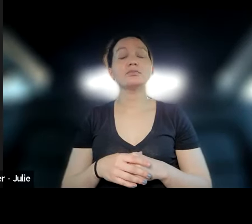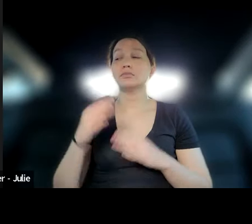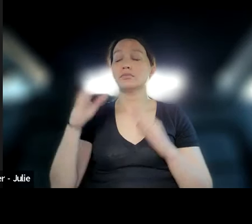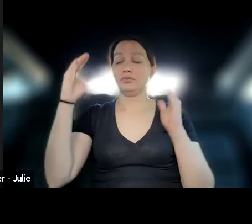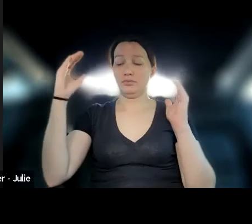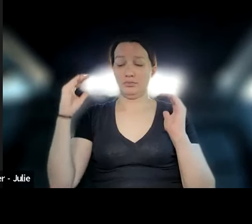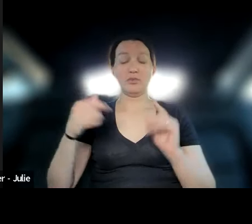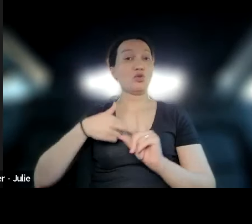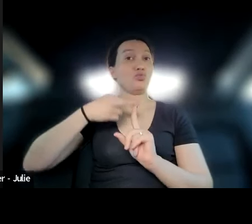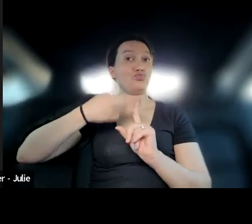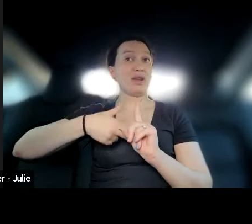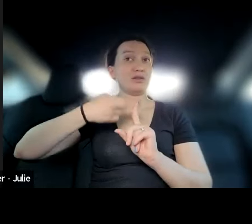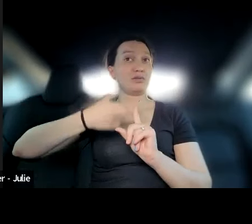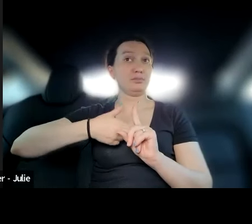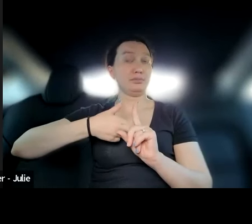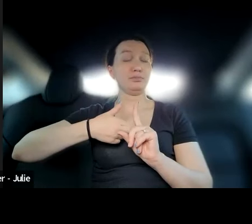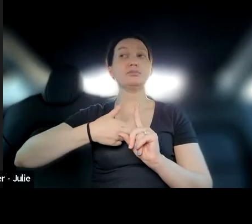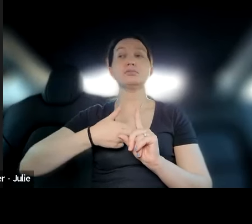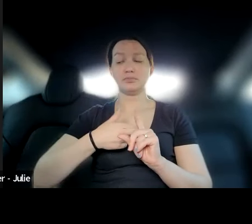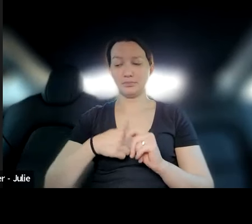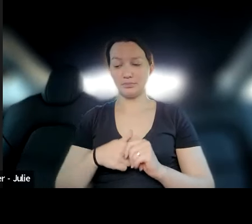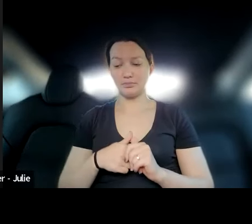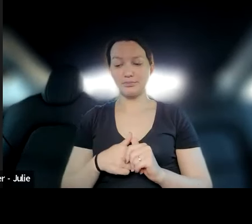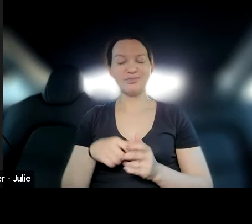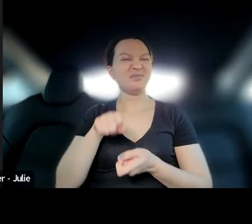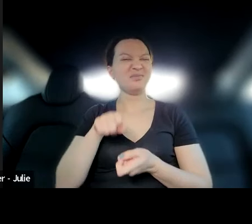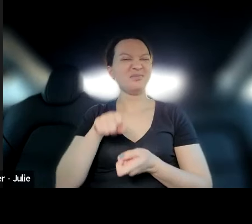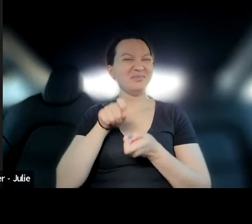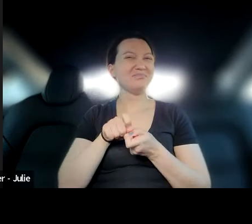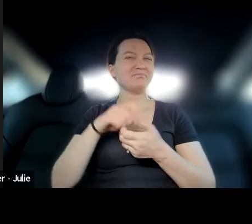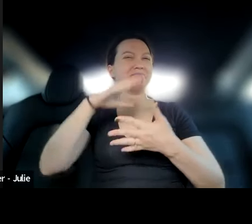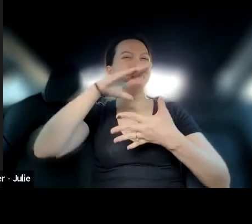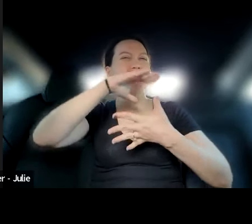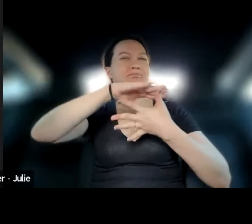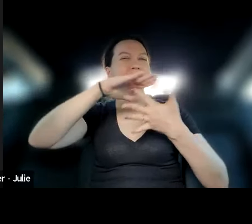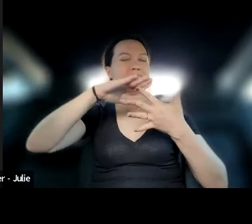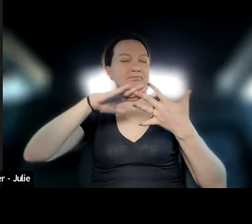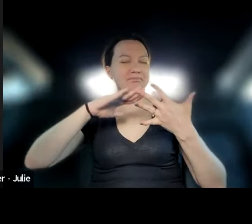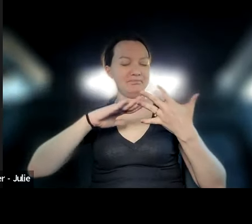the rental for that, level,